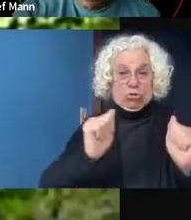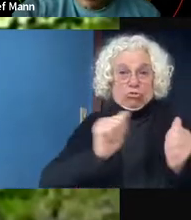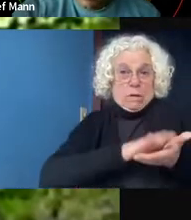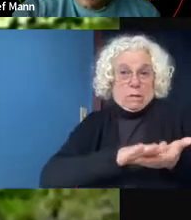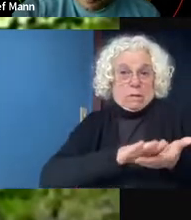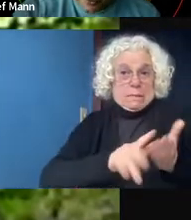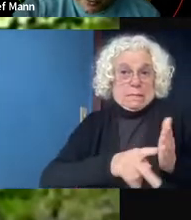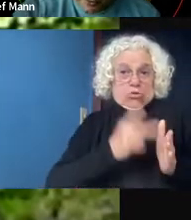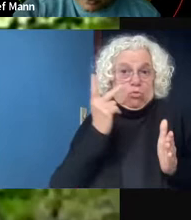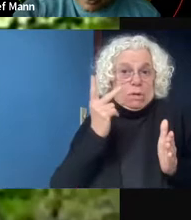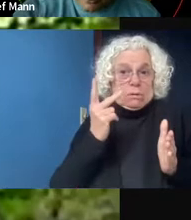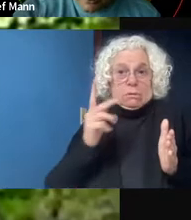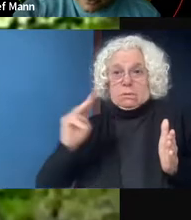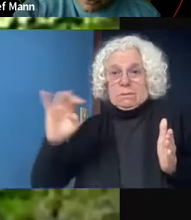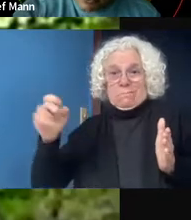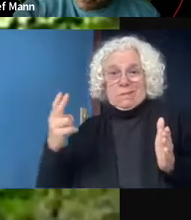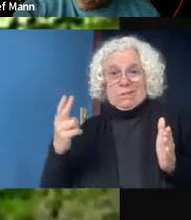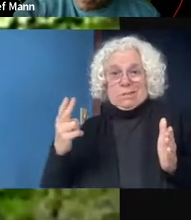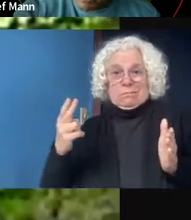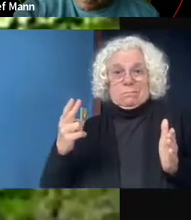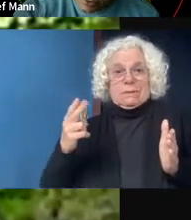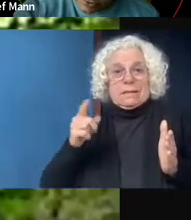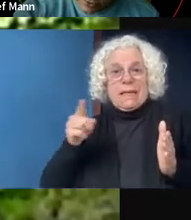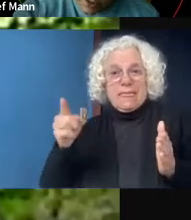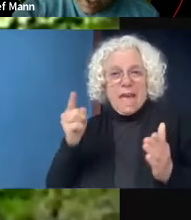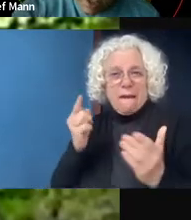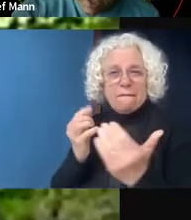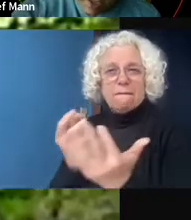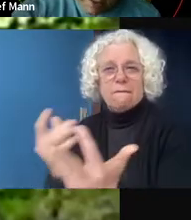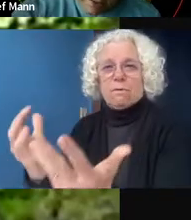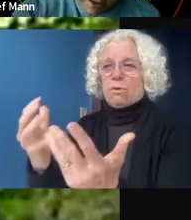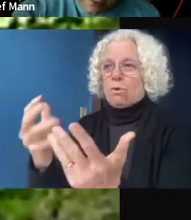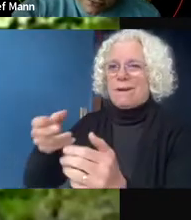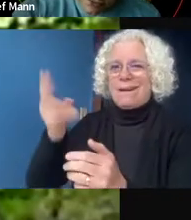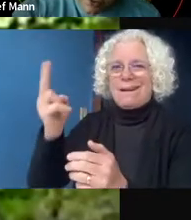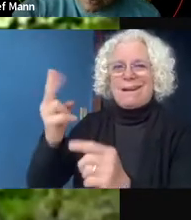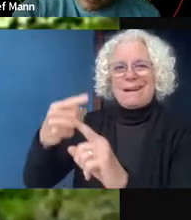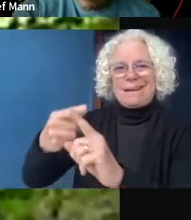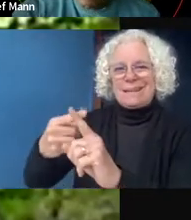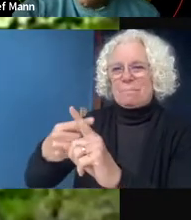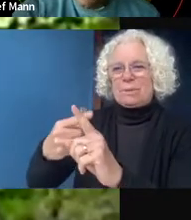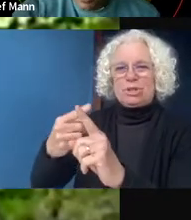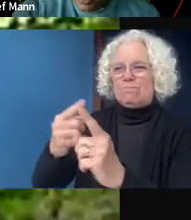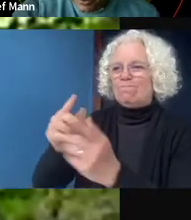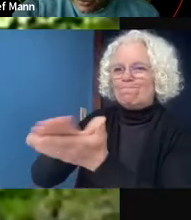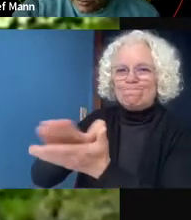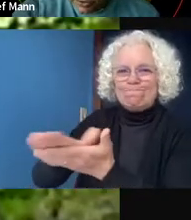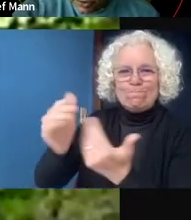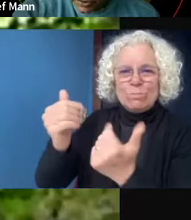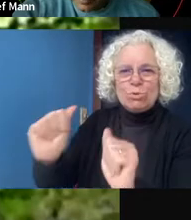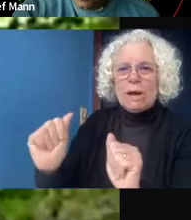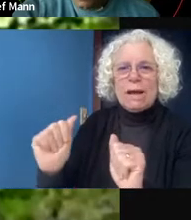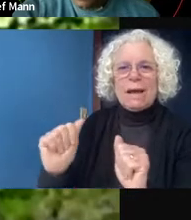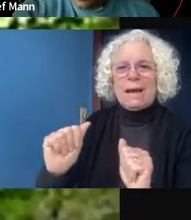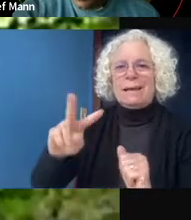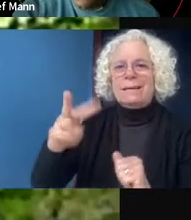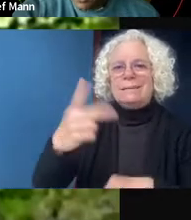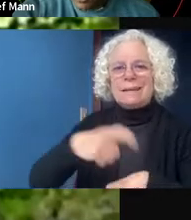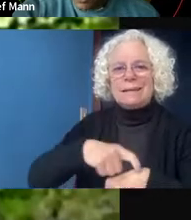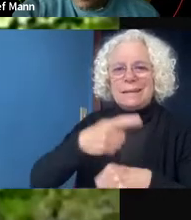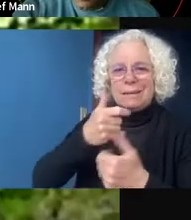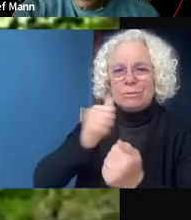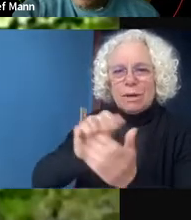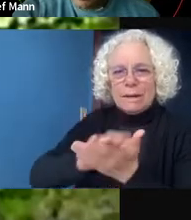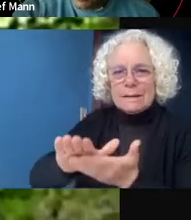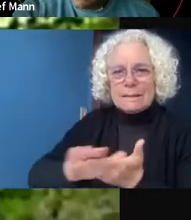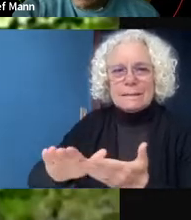in Michigan. It went through the furnaces at high temperature. And after the second time, the Michigan people called the